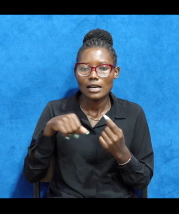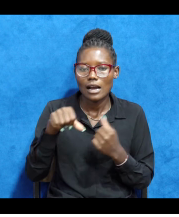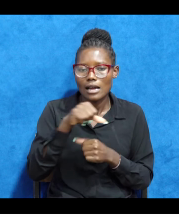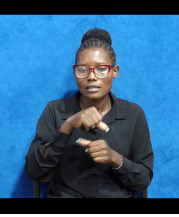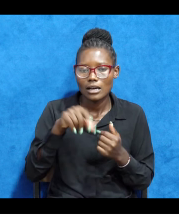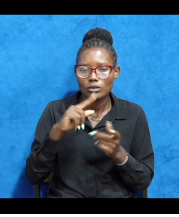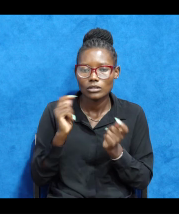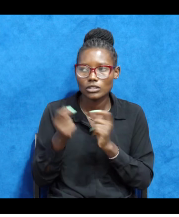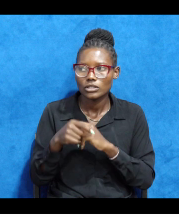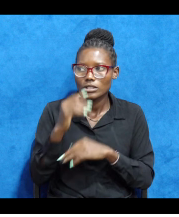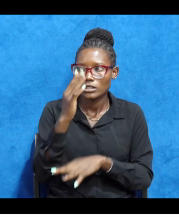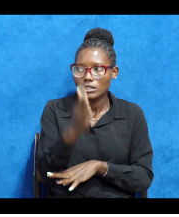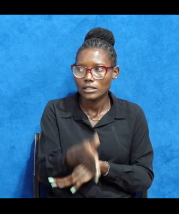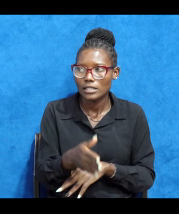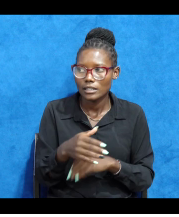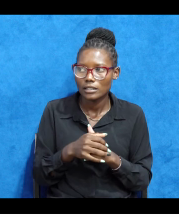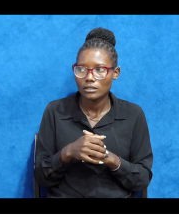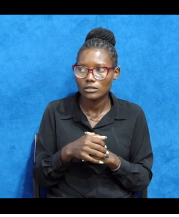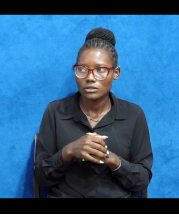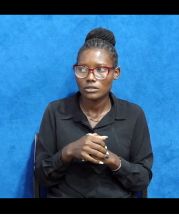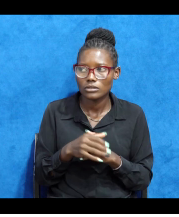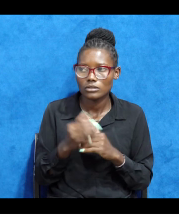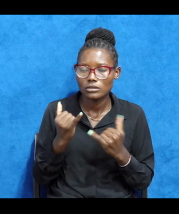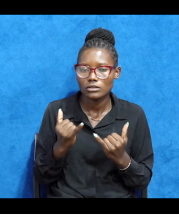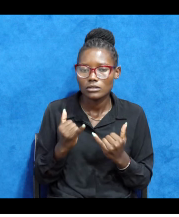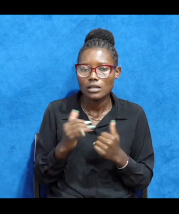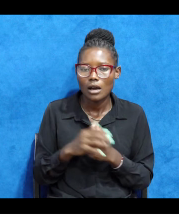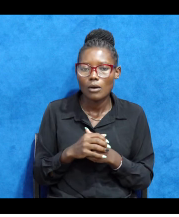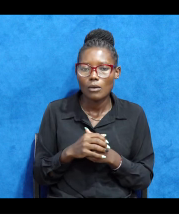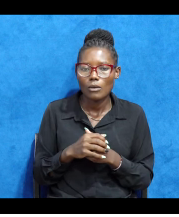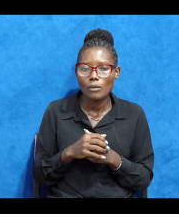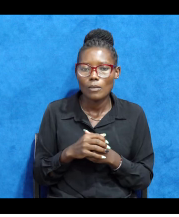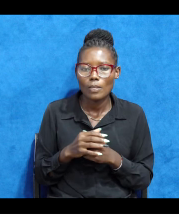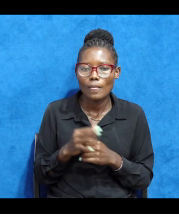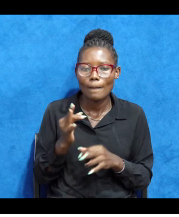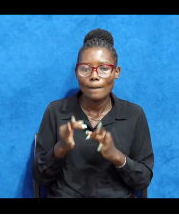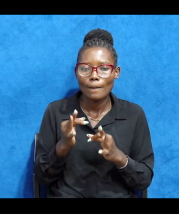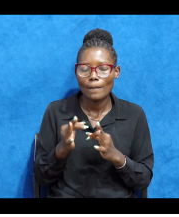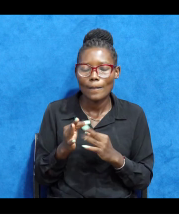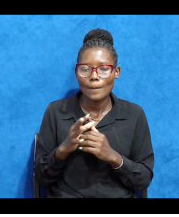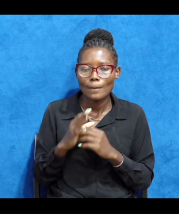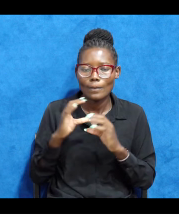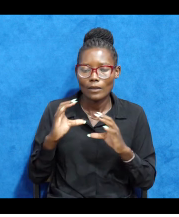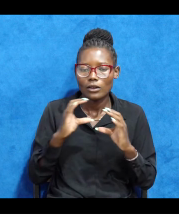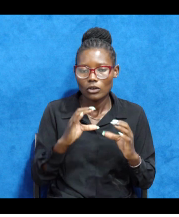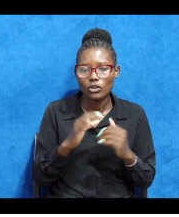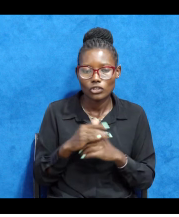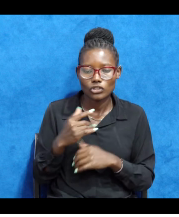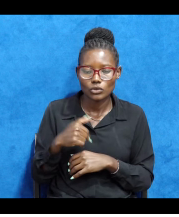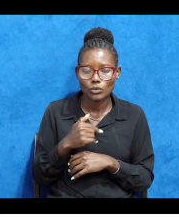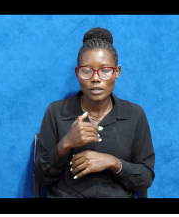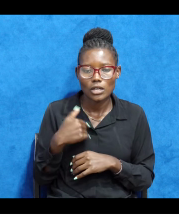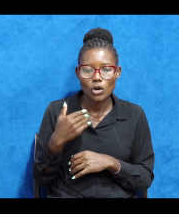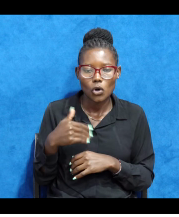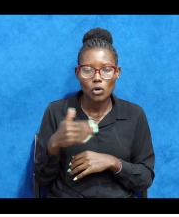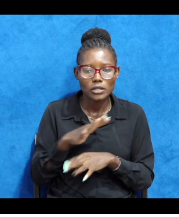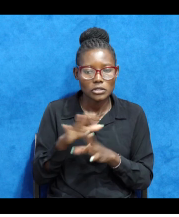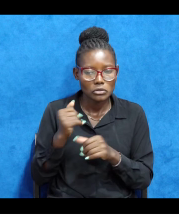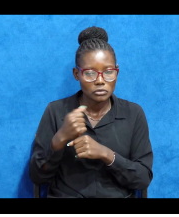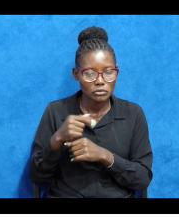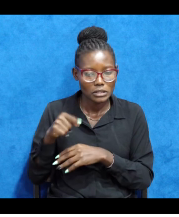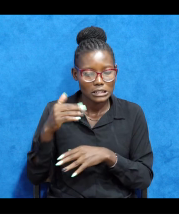of the ball or closing on lost possession. And then at the same time, those defensive players are going to be spinning around,